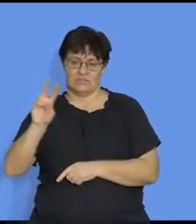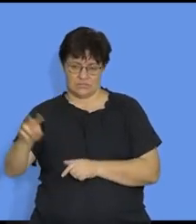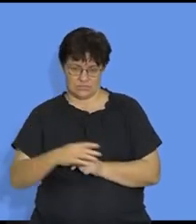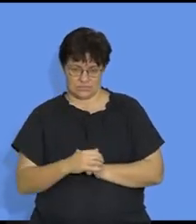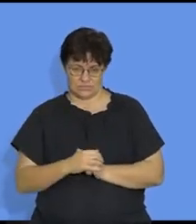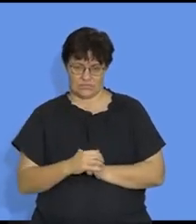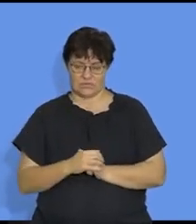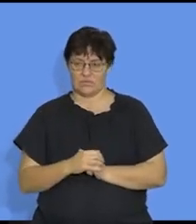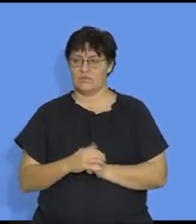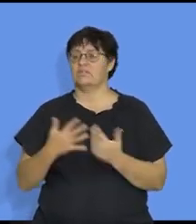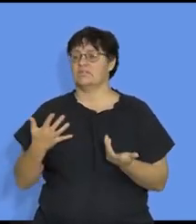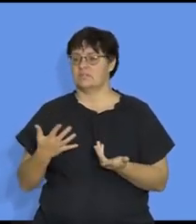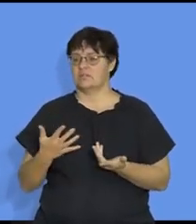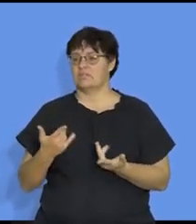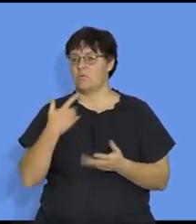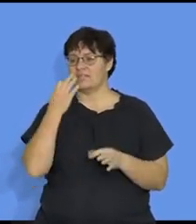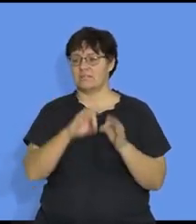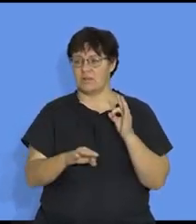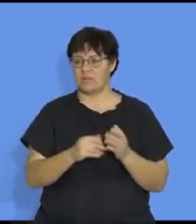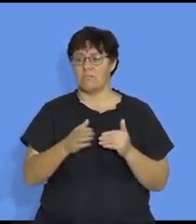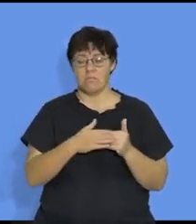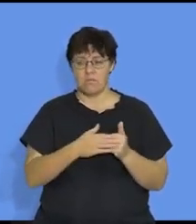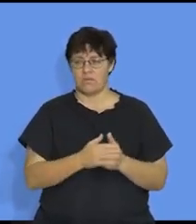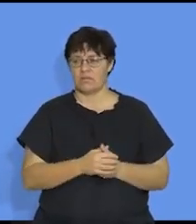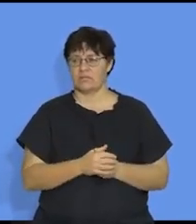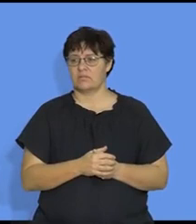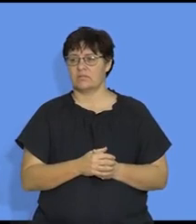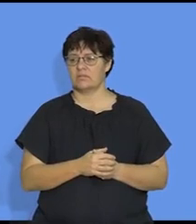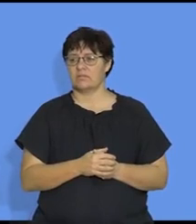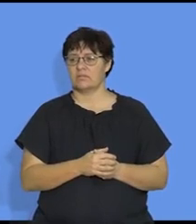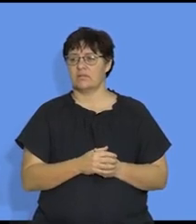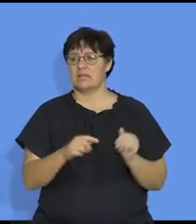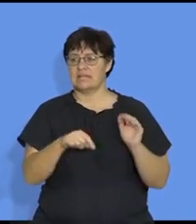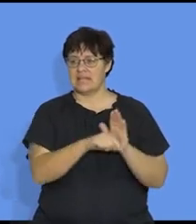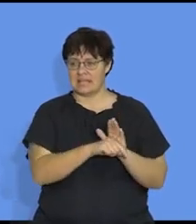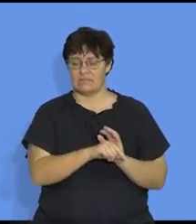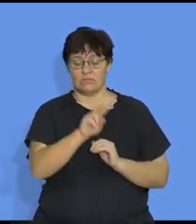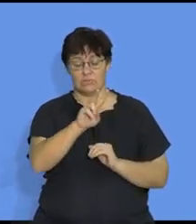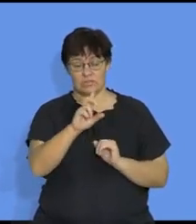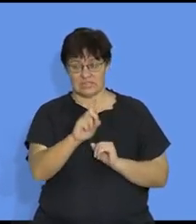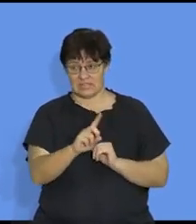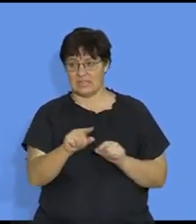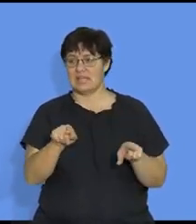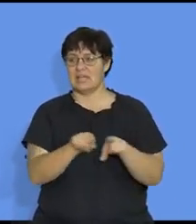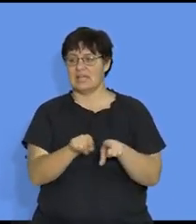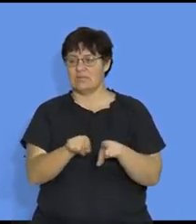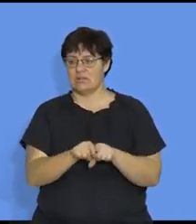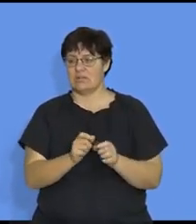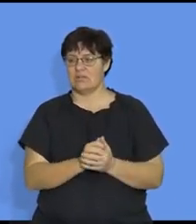52. So if I simplify this even further, I'm going to be left with negative 2D is equal